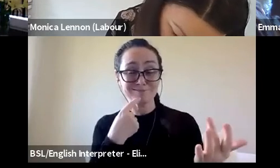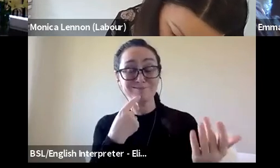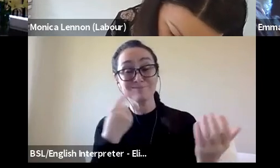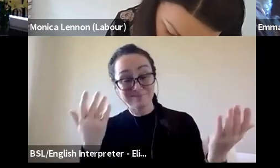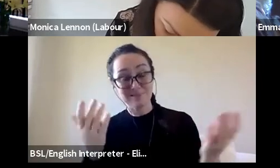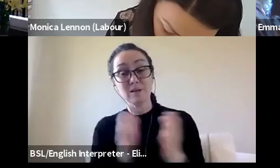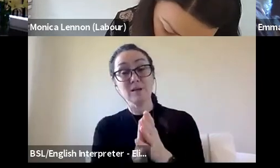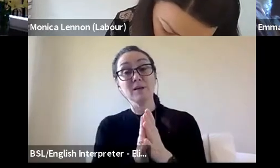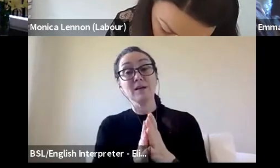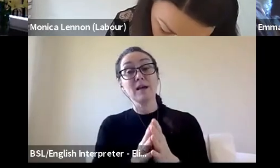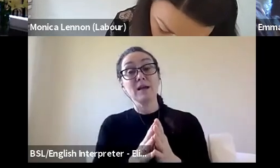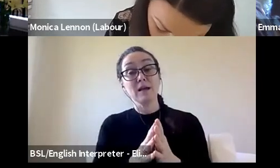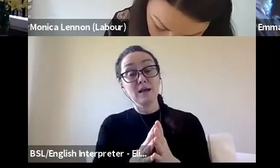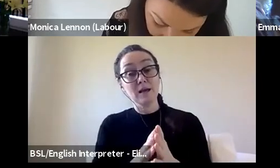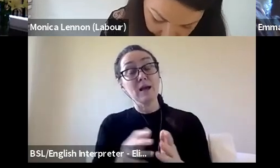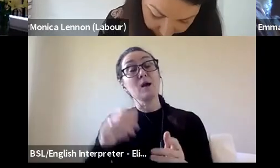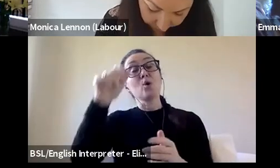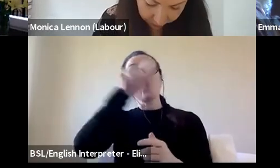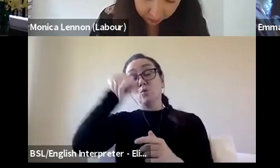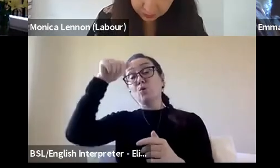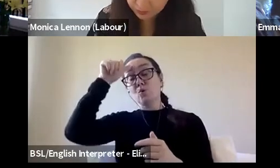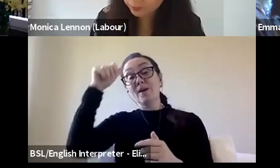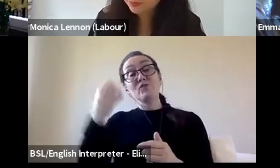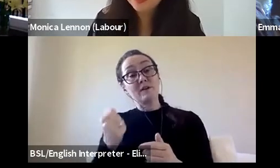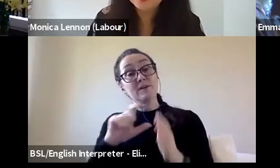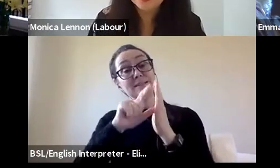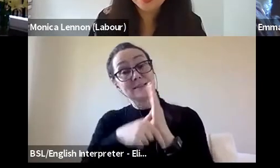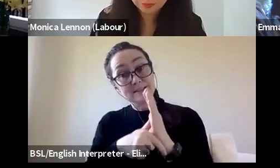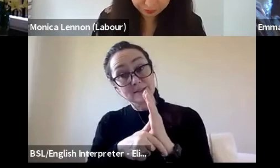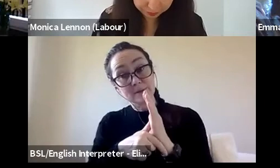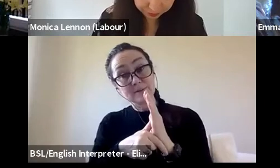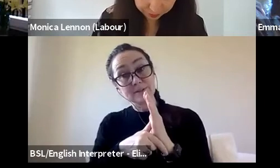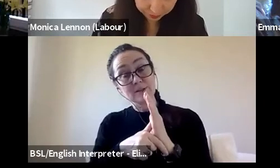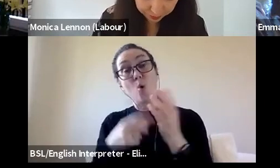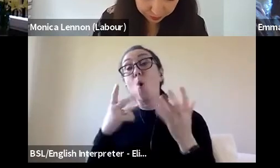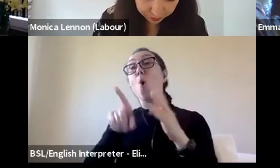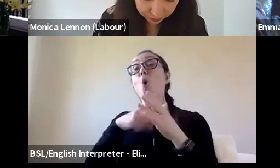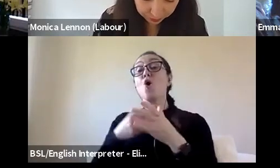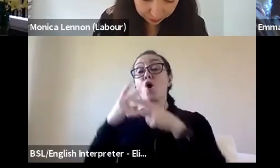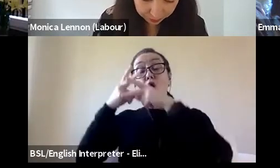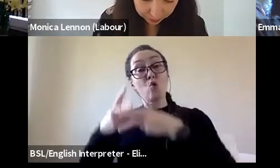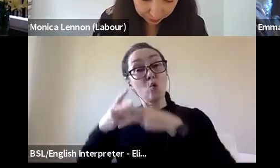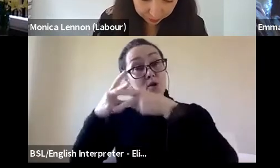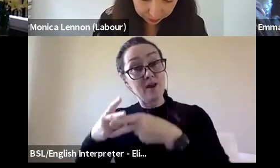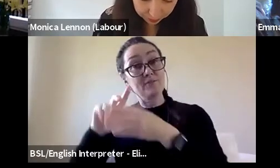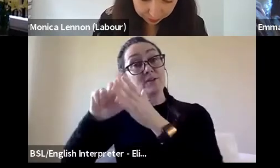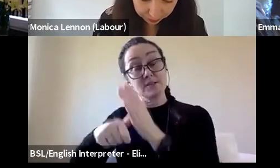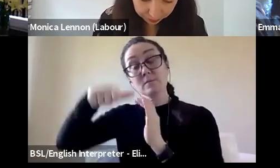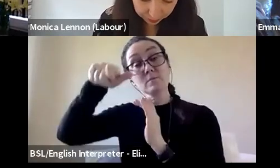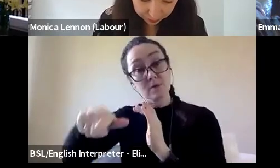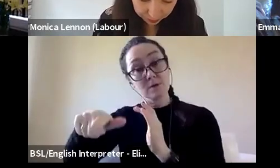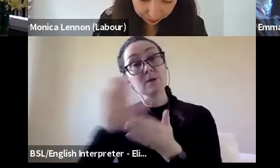say that having a disability or looking after someone with a disability means you've taken on a part-time job. You're an activist, a secretary, and a